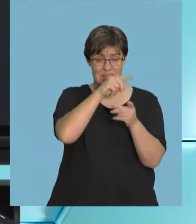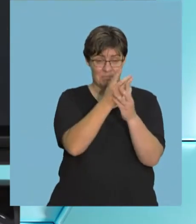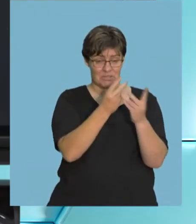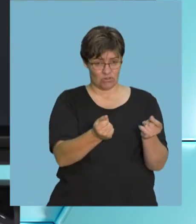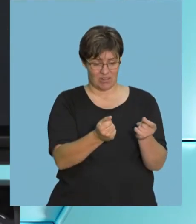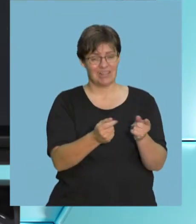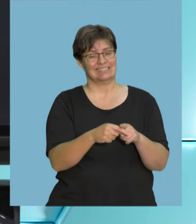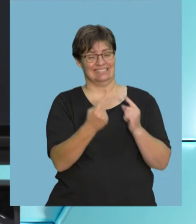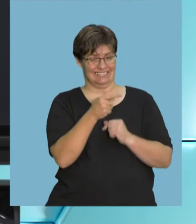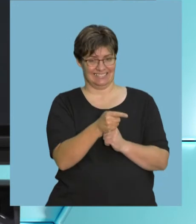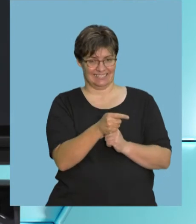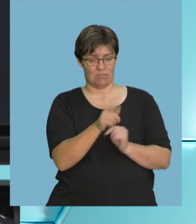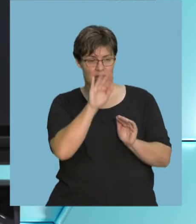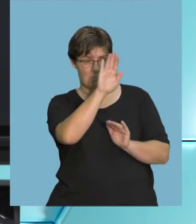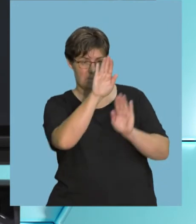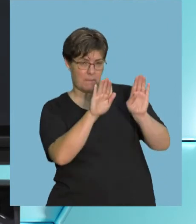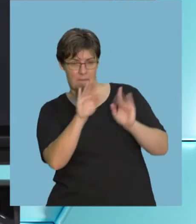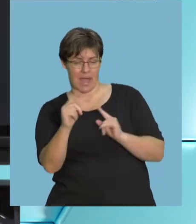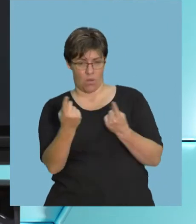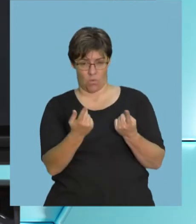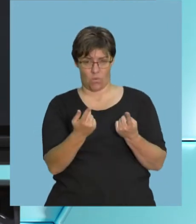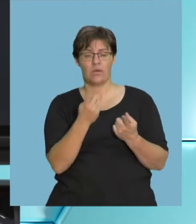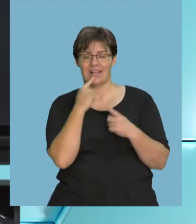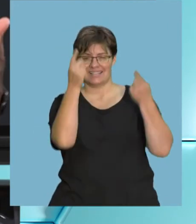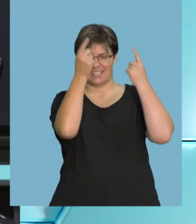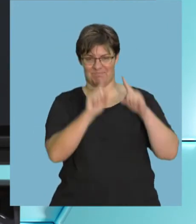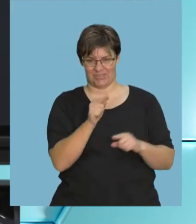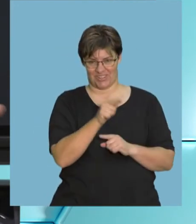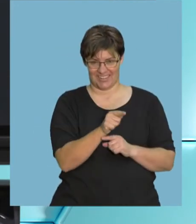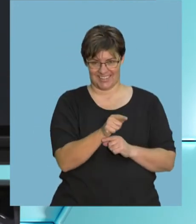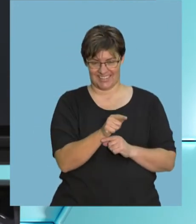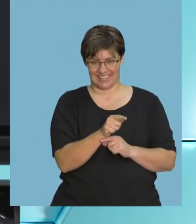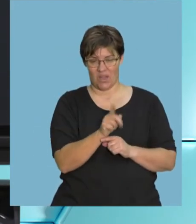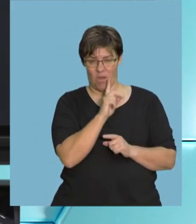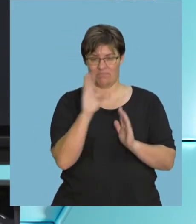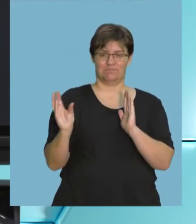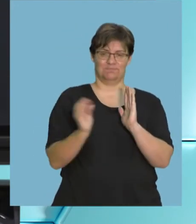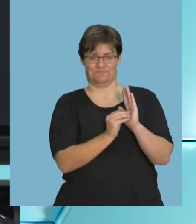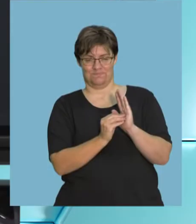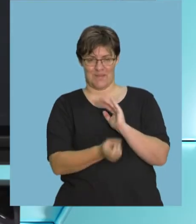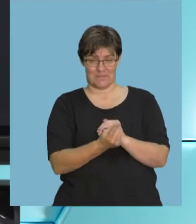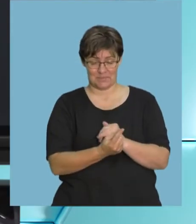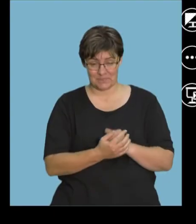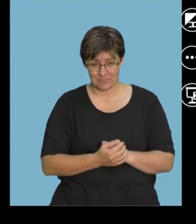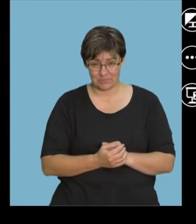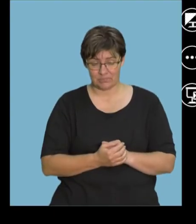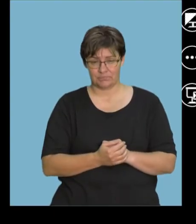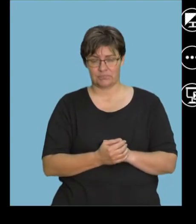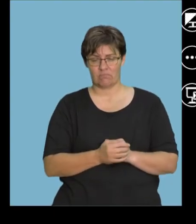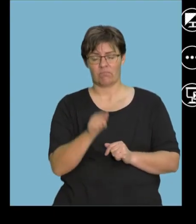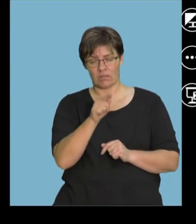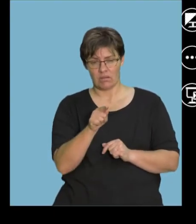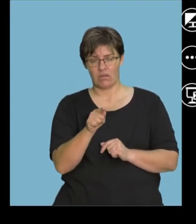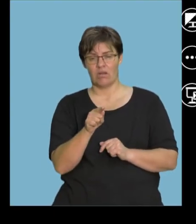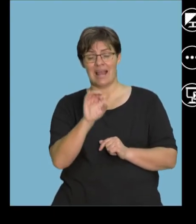of those materials is actually laid out. It's what makes them special in as far as magnetism is concerned, right?